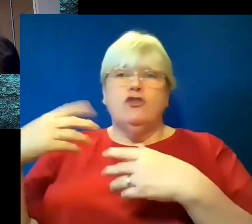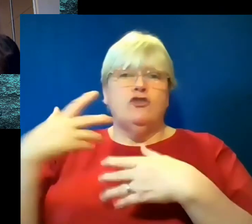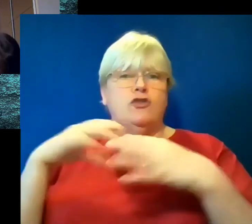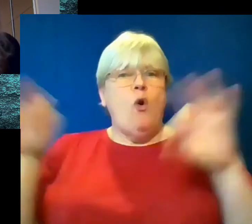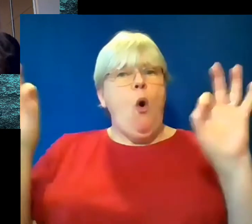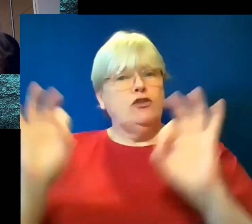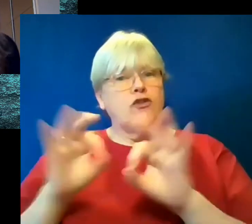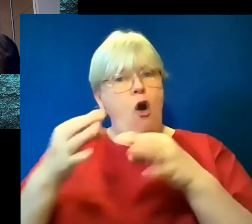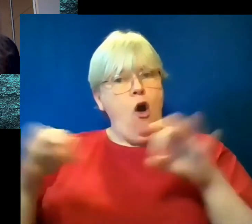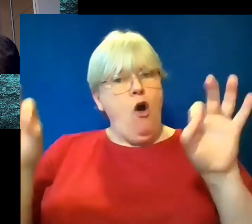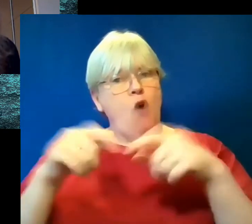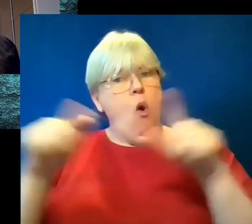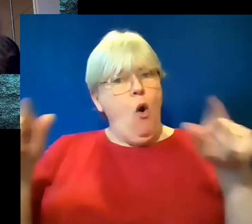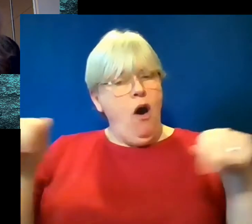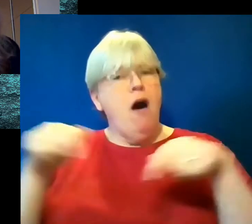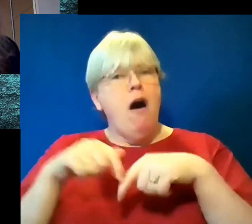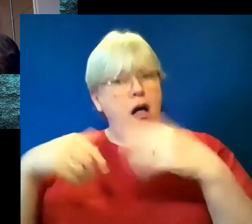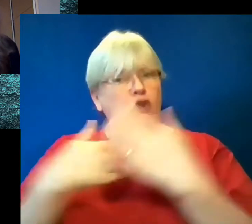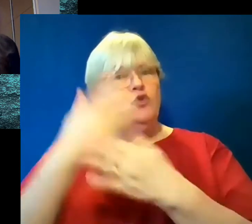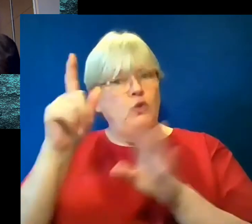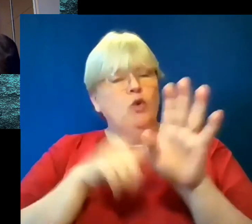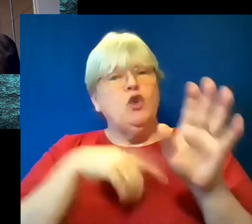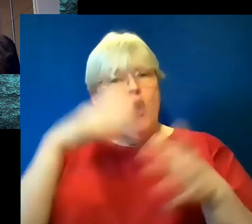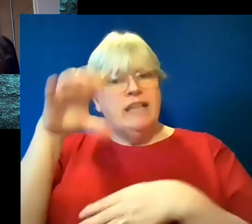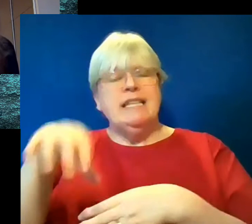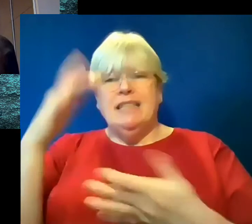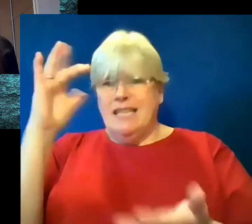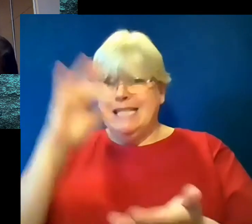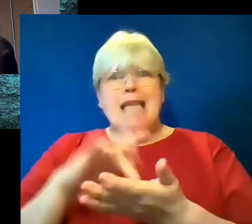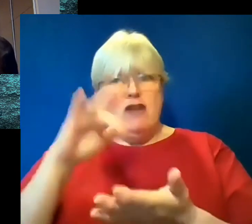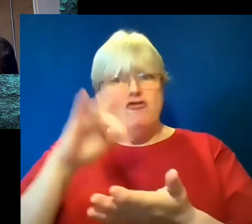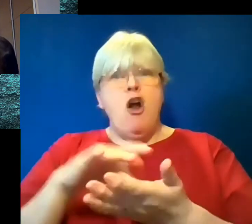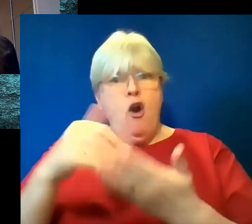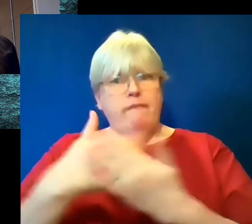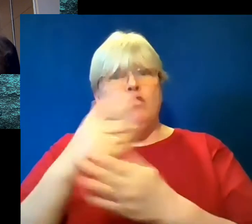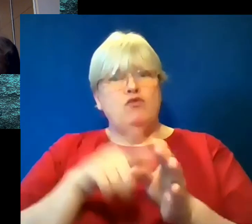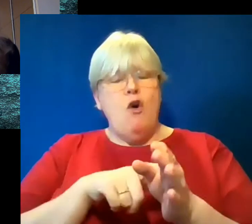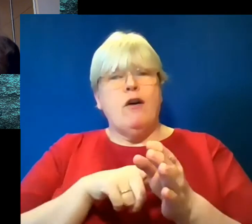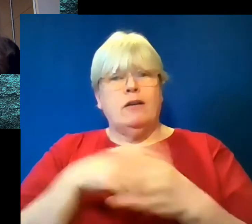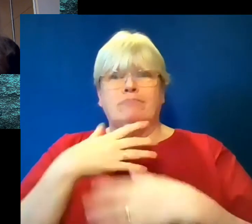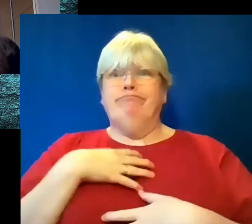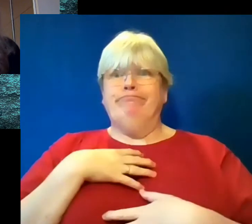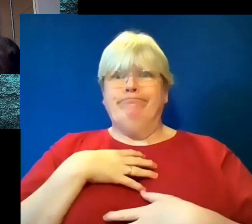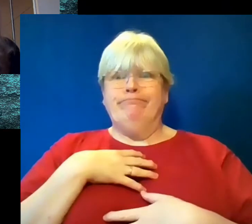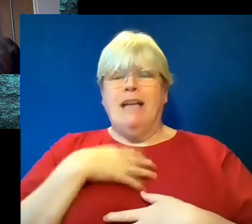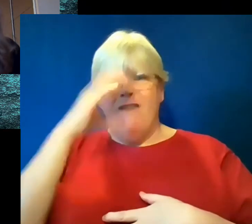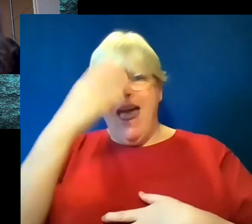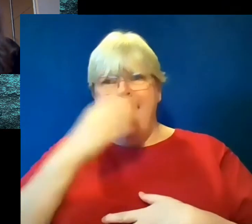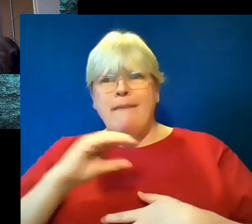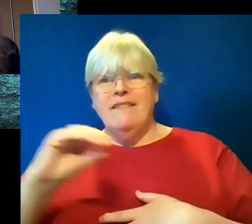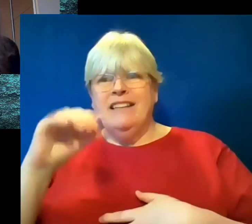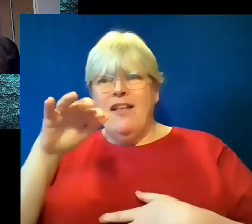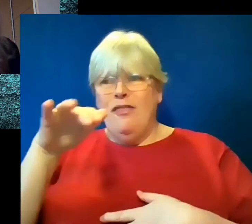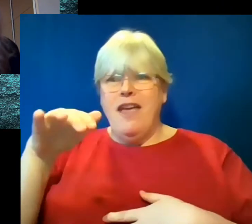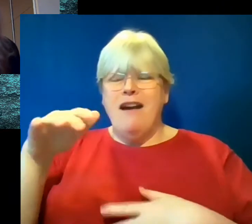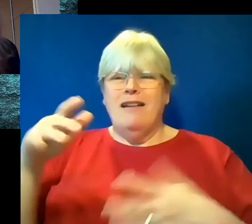opera in New York City. But it's right in the center of New York. So for the elephants to have got there, they would have had